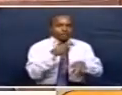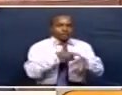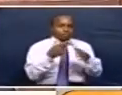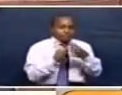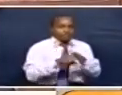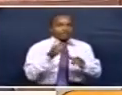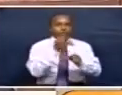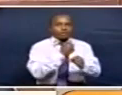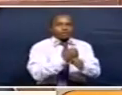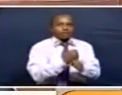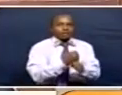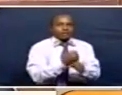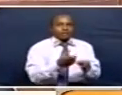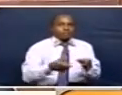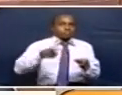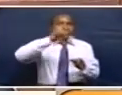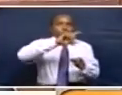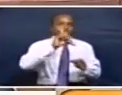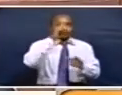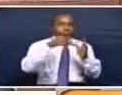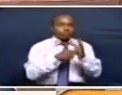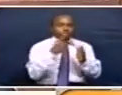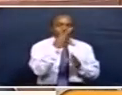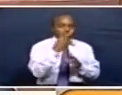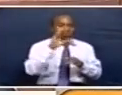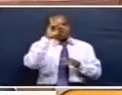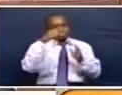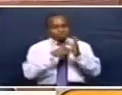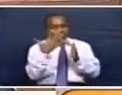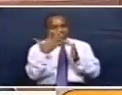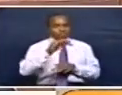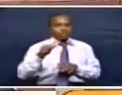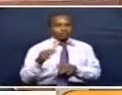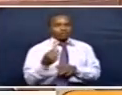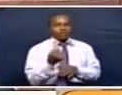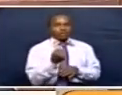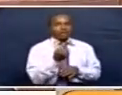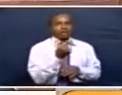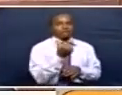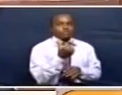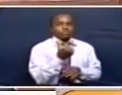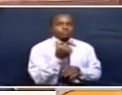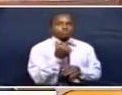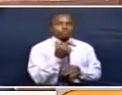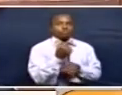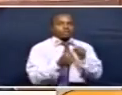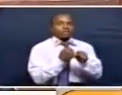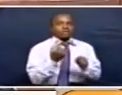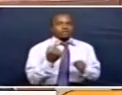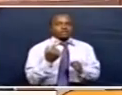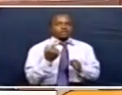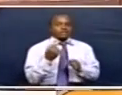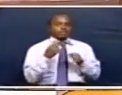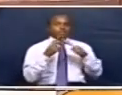program, it went to about 1.2, 1.5 million an acre. A few years ago, it was 7 million an acre. Now, the same piece is 30